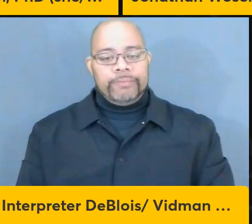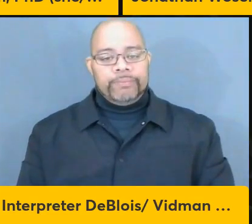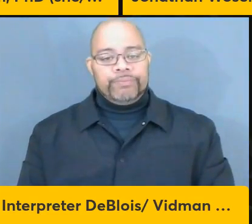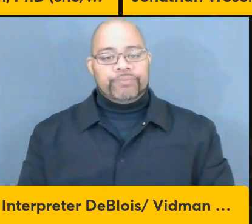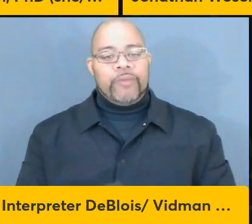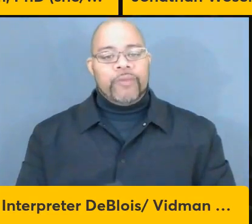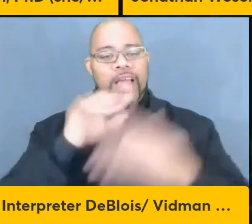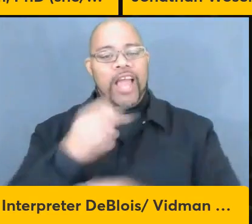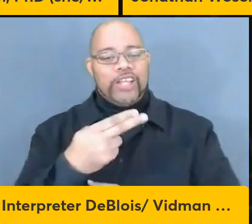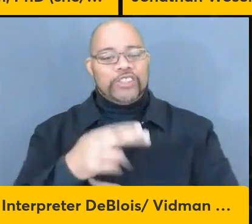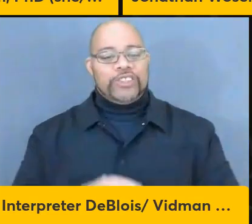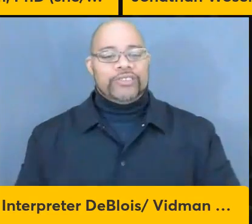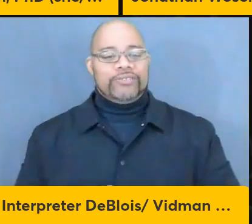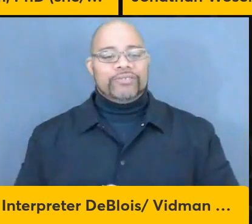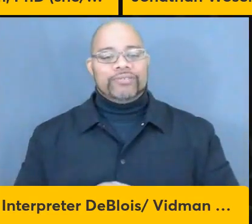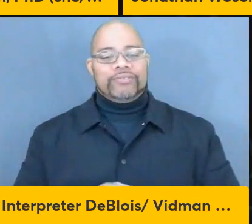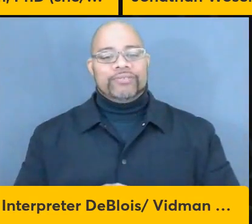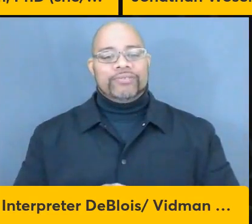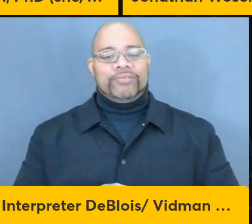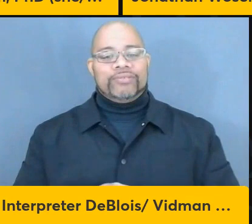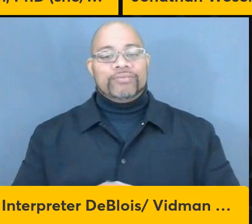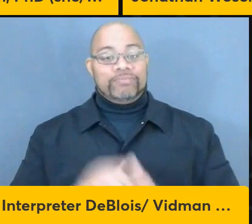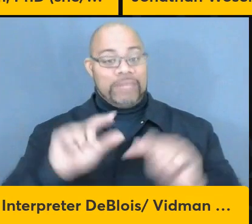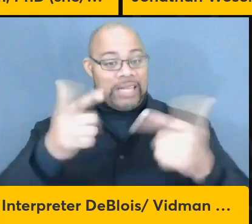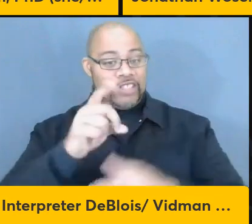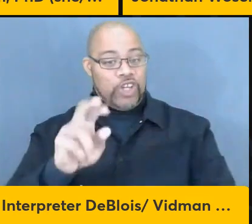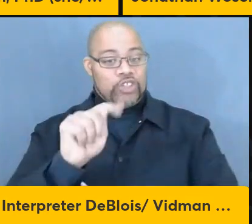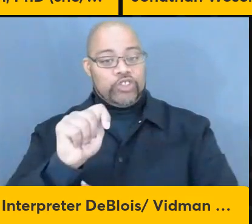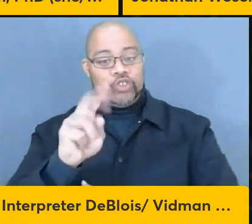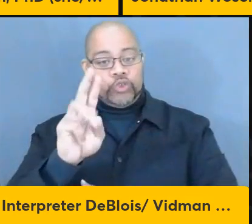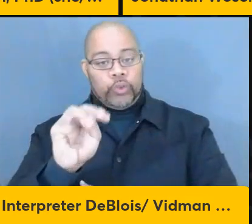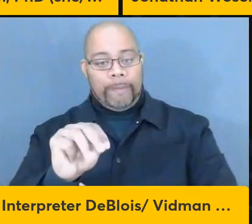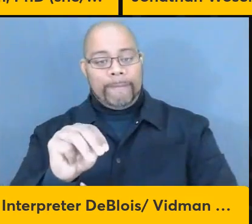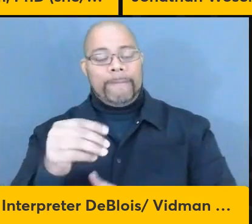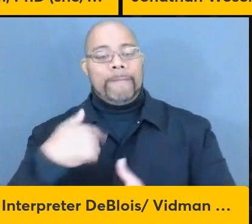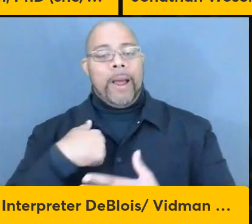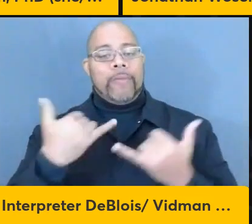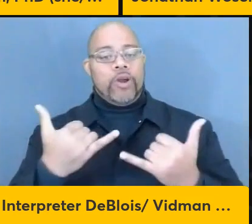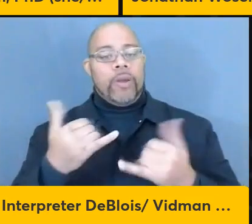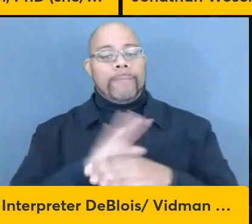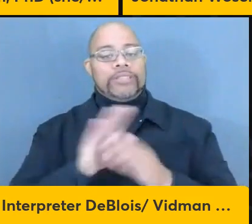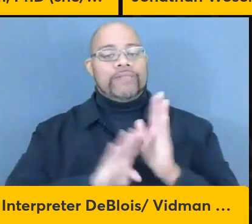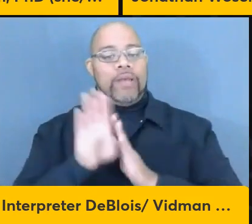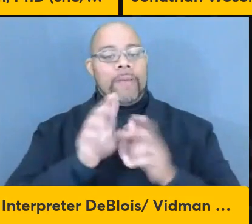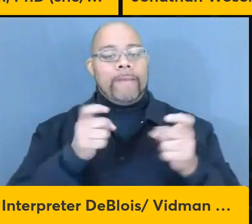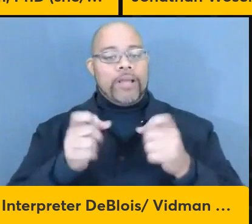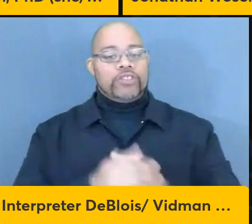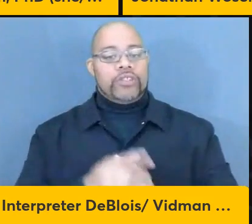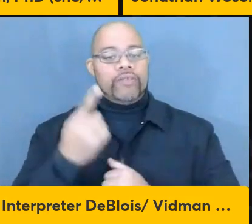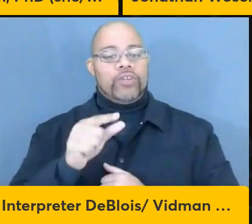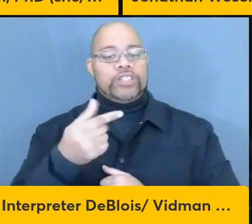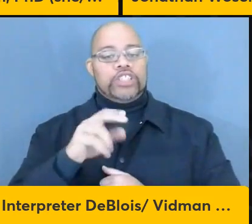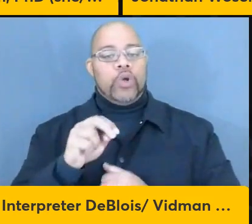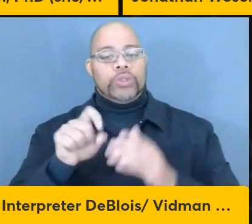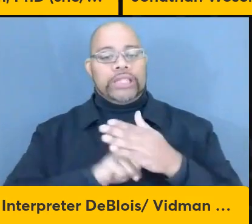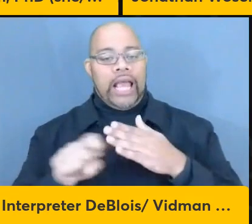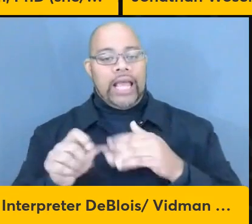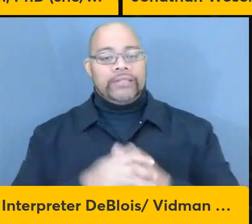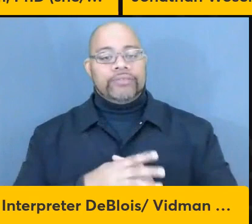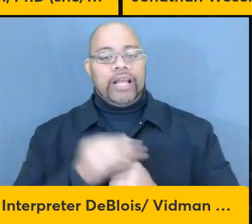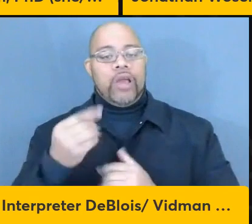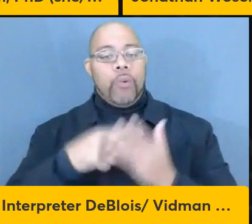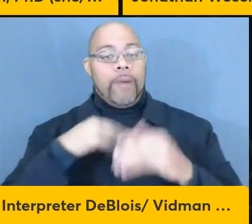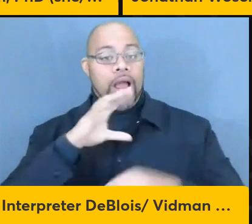Thank you, Ash. I can go next. I'm currently a business development manager for Geno Skin. And